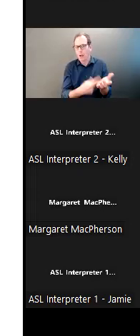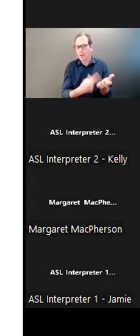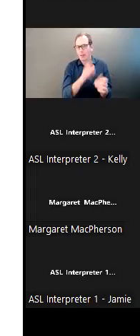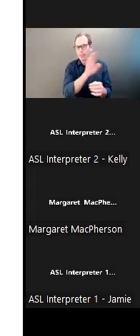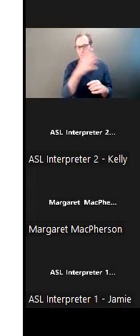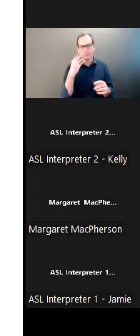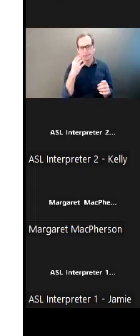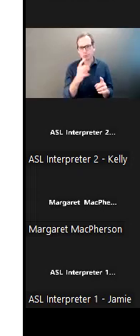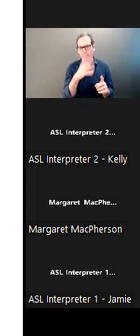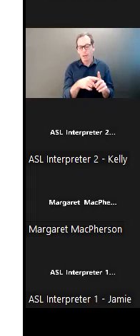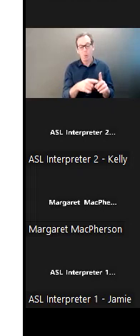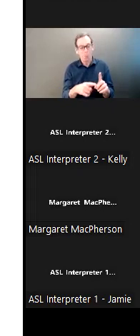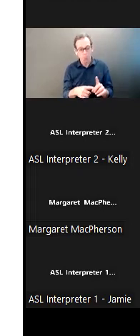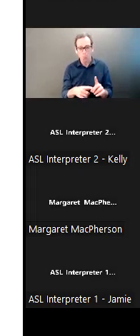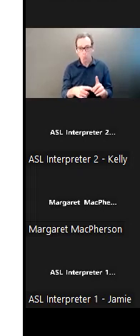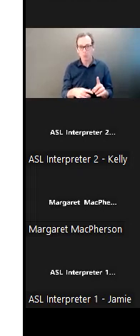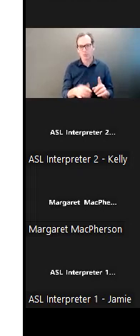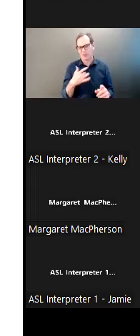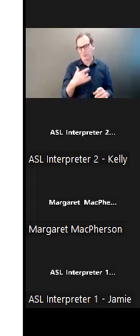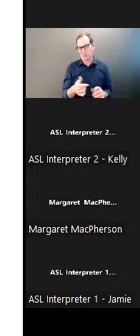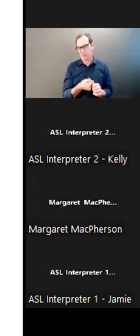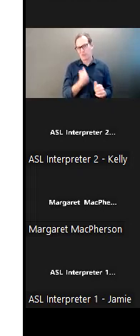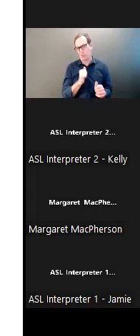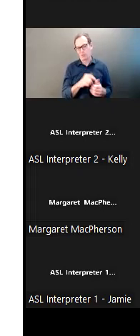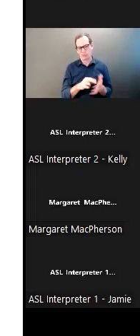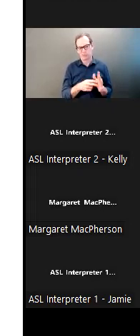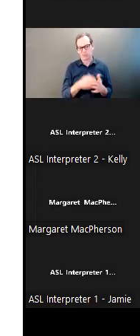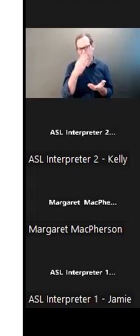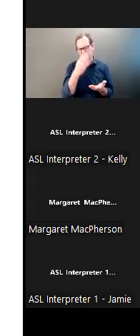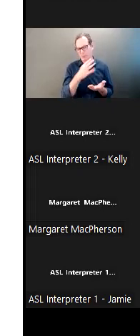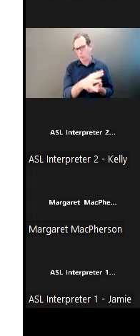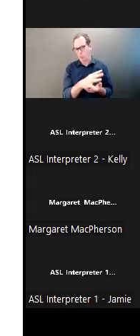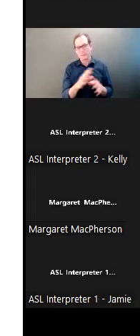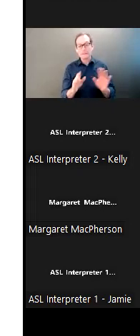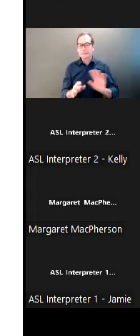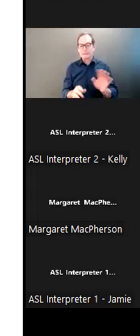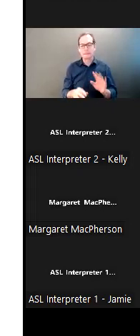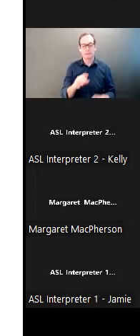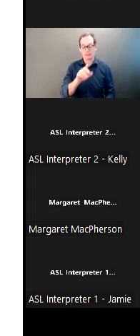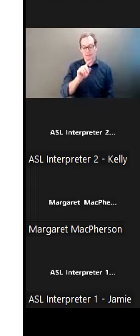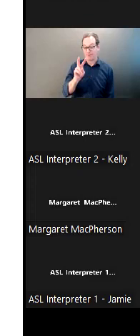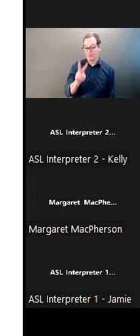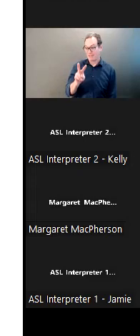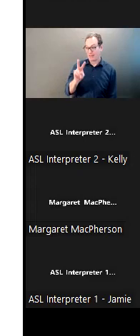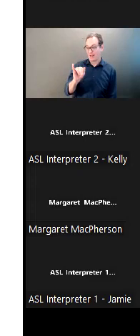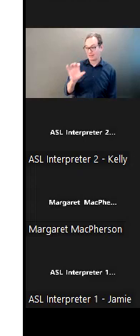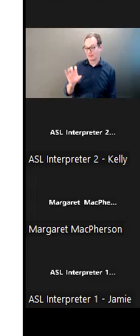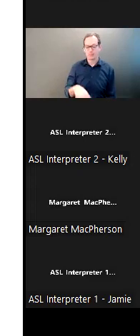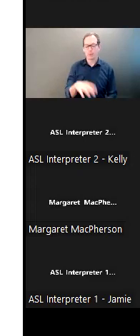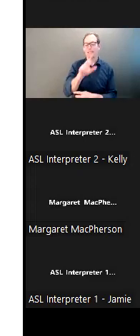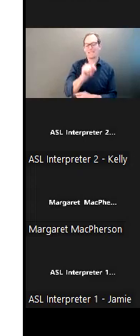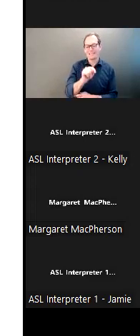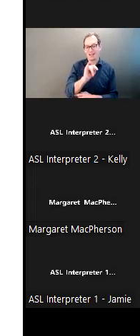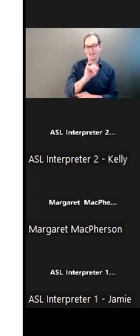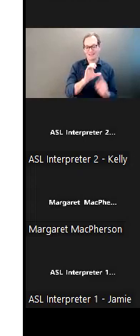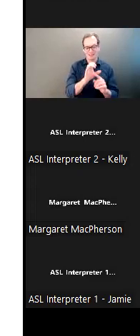array of traumas that people can experience. So this is where we start adding the V, and I usually do this, and I say, there's a big V, and